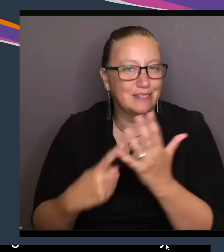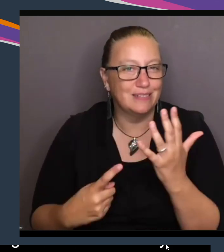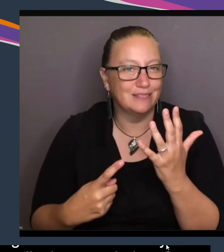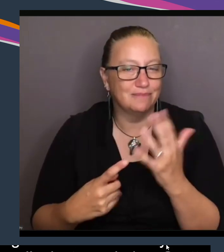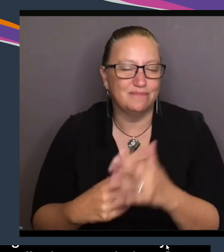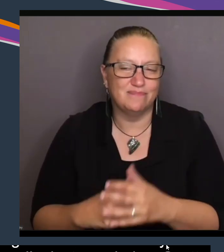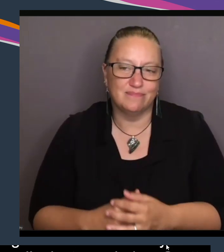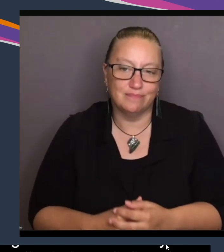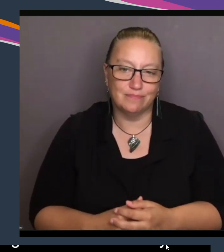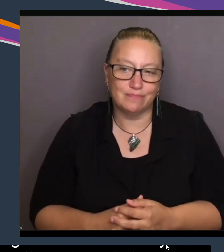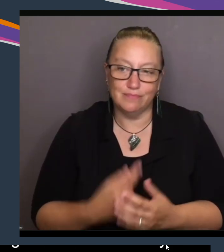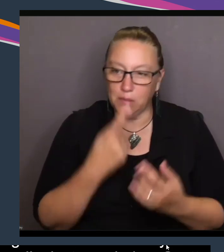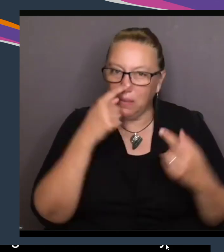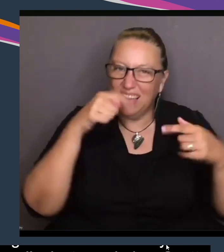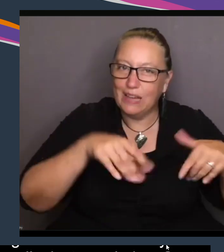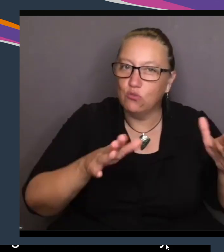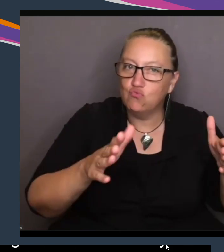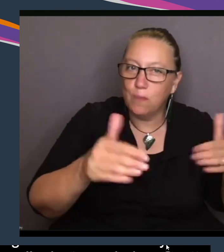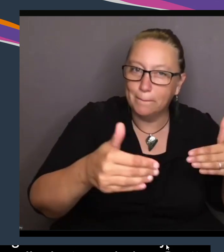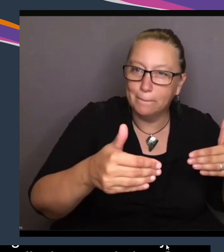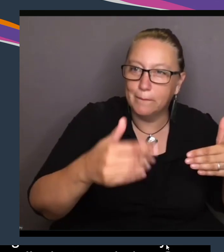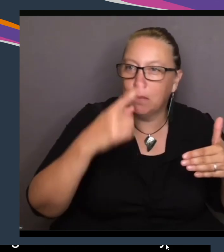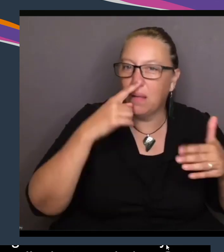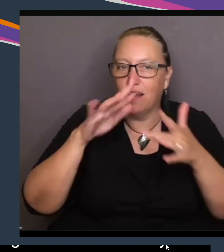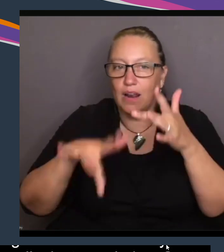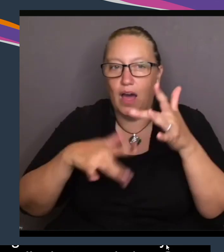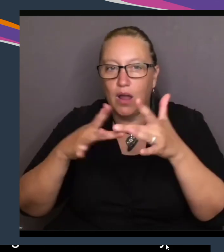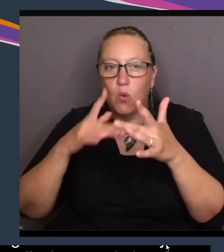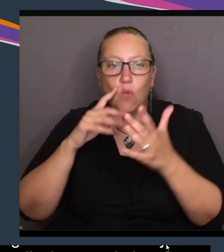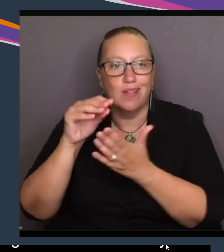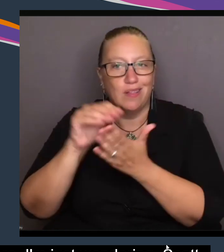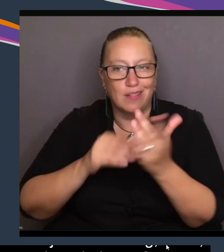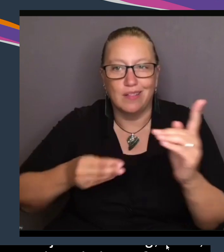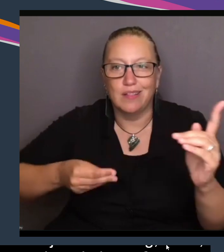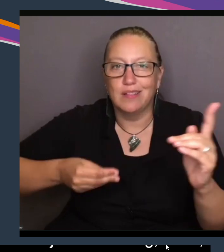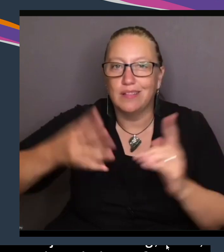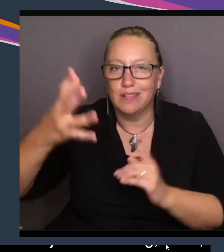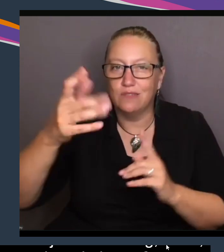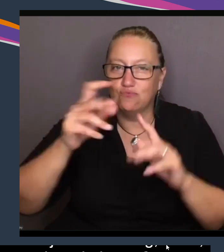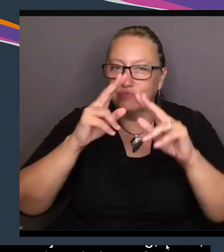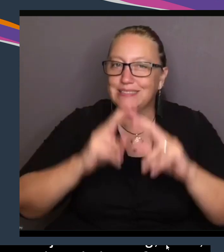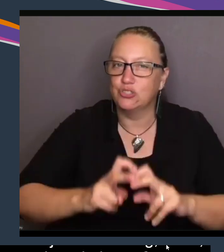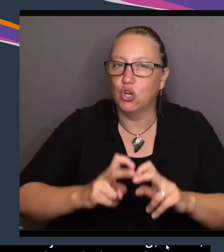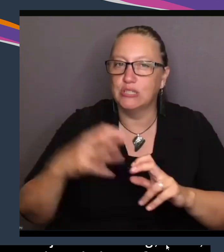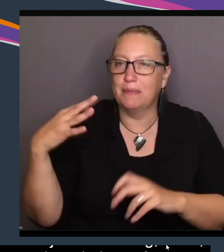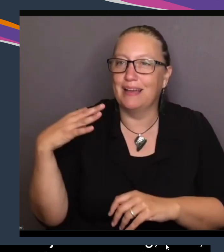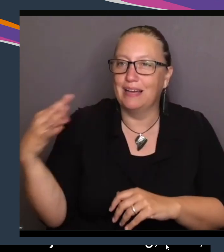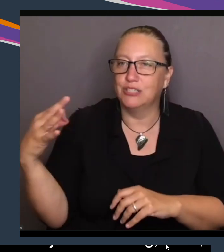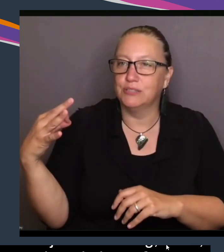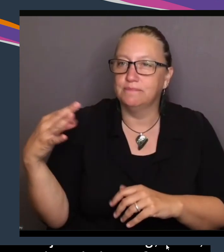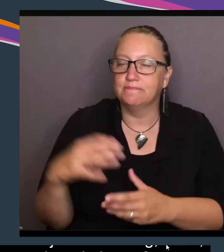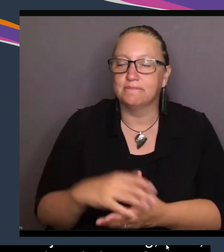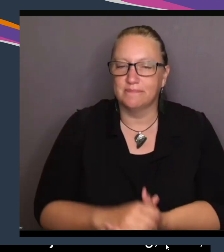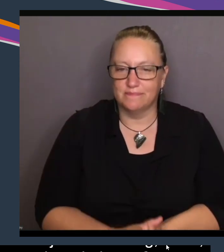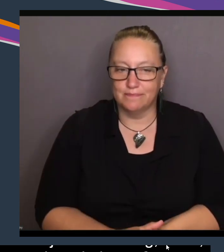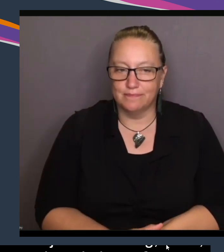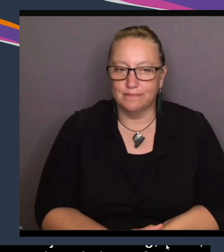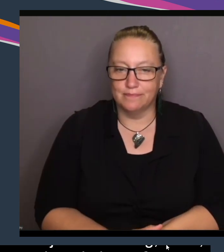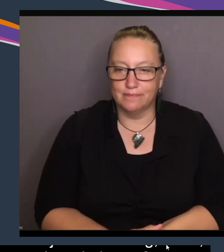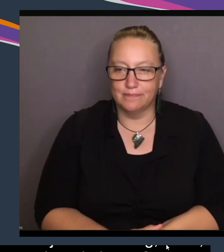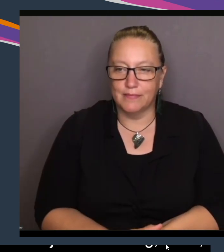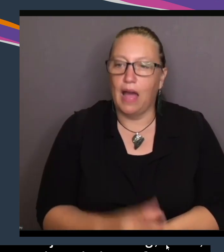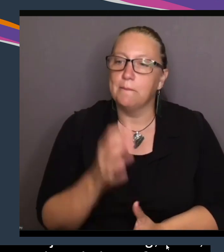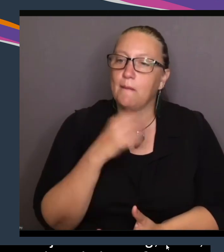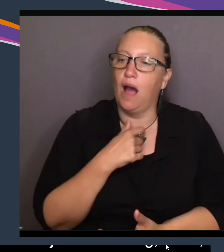and online who are going to be putting in research applications, how do you feel they should embrace